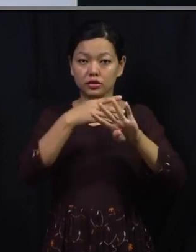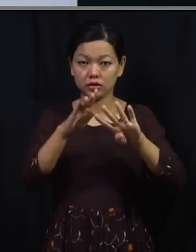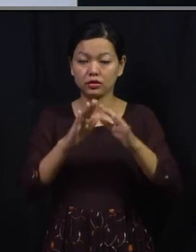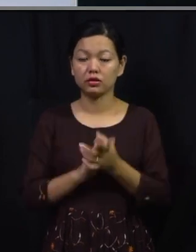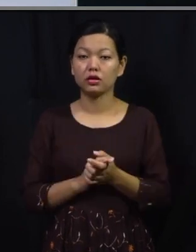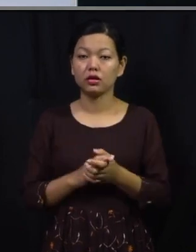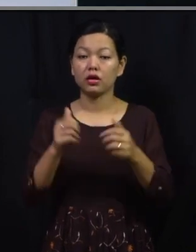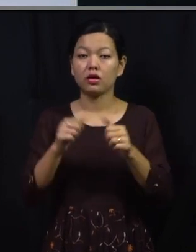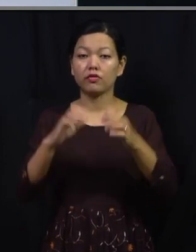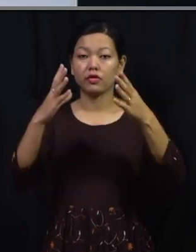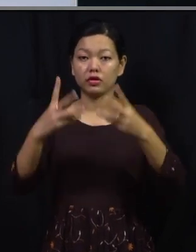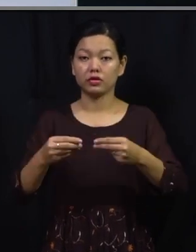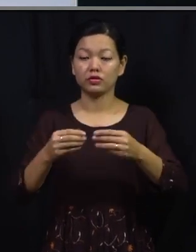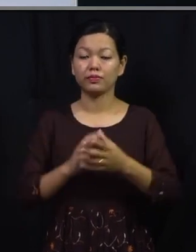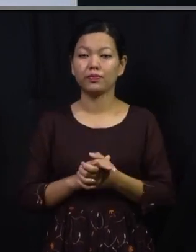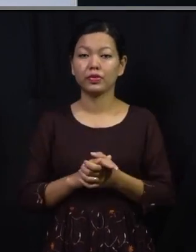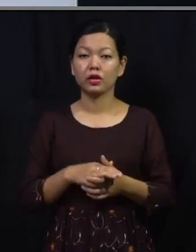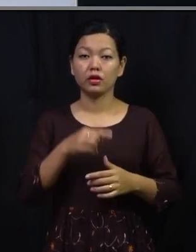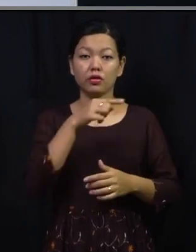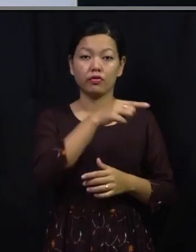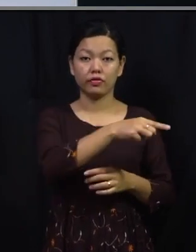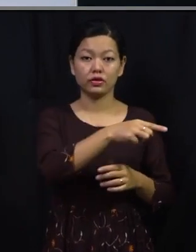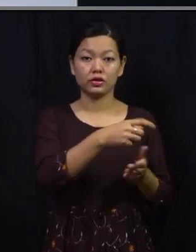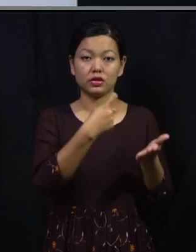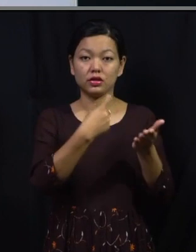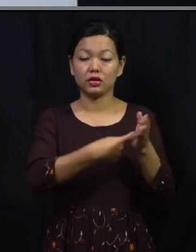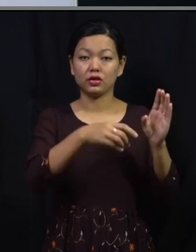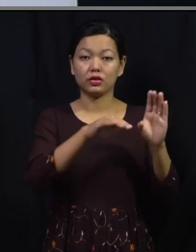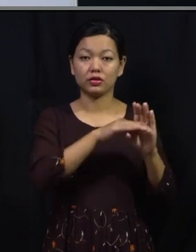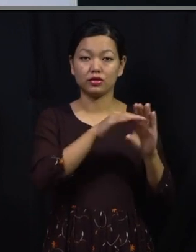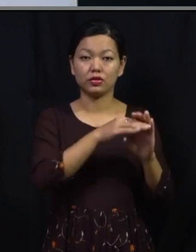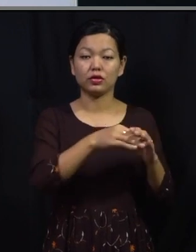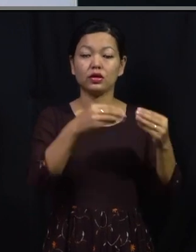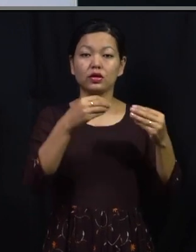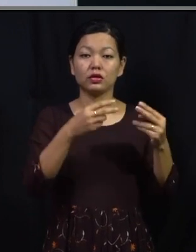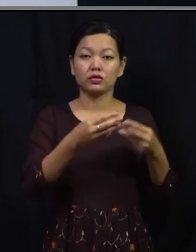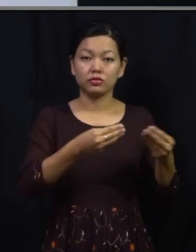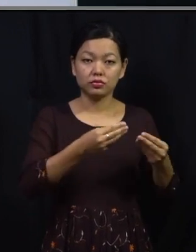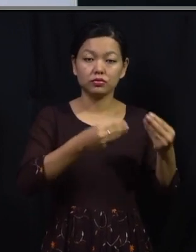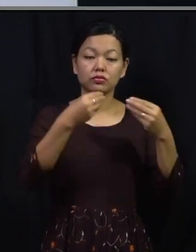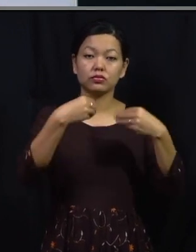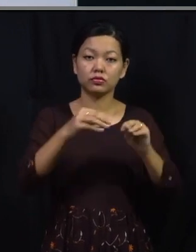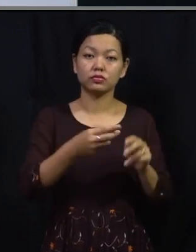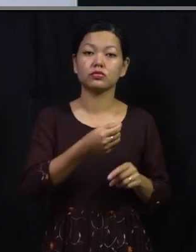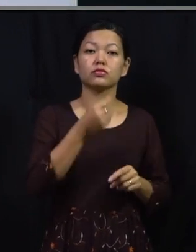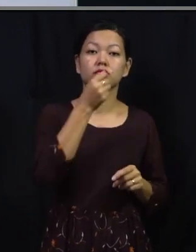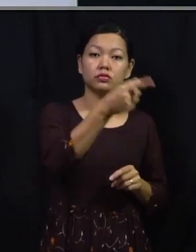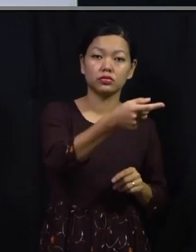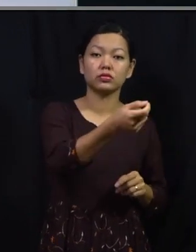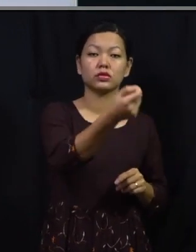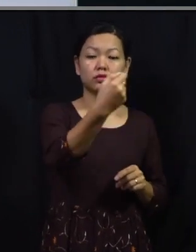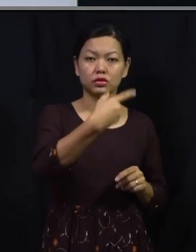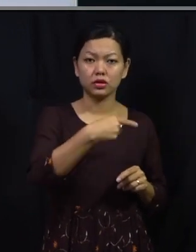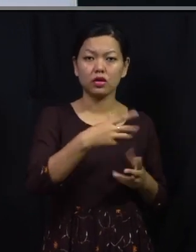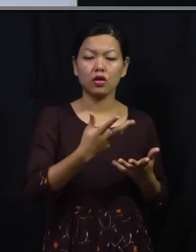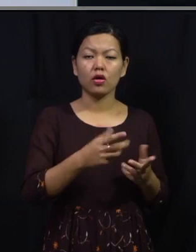accounts, and you in journal entry what you do is record every business transaction as soon as it is having. So be it sales, be it purchase, be